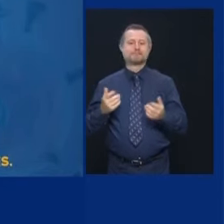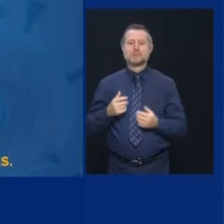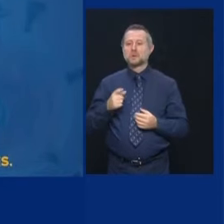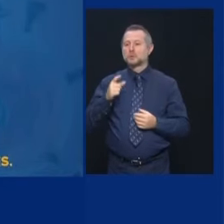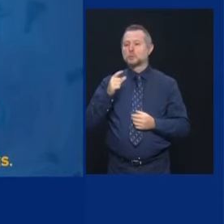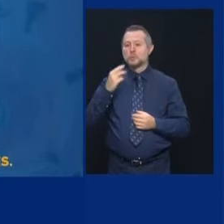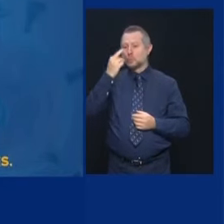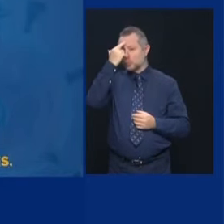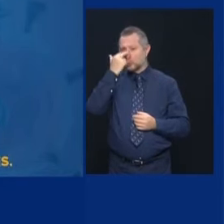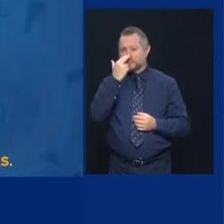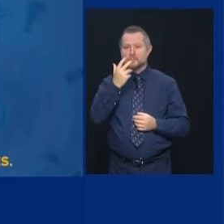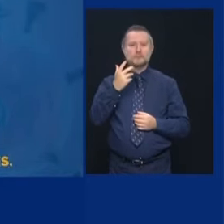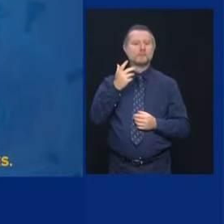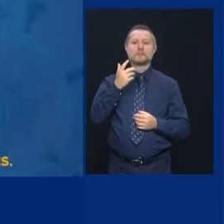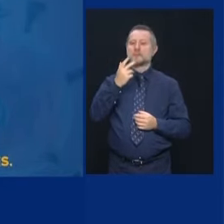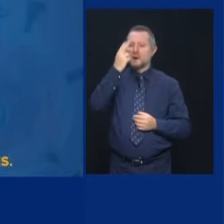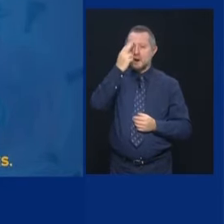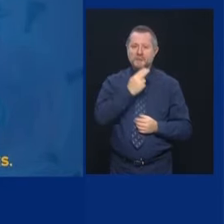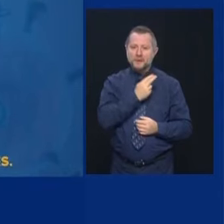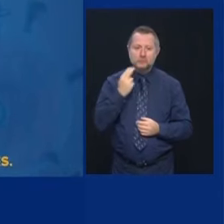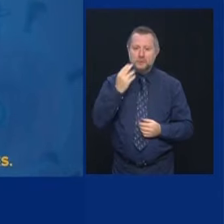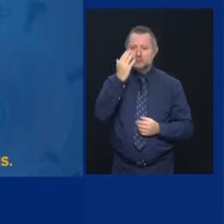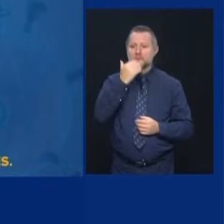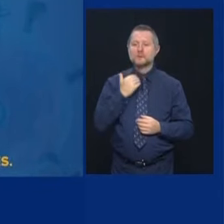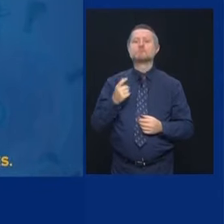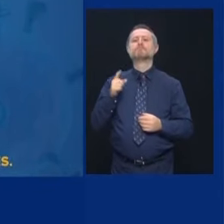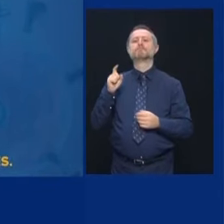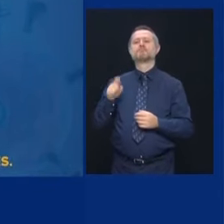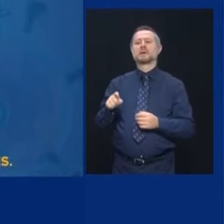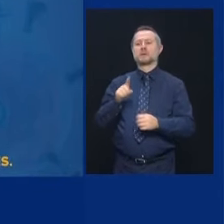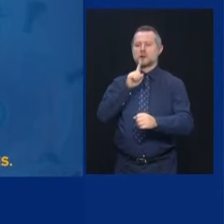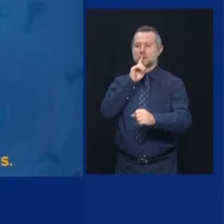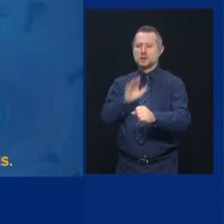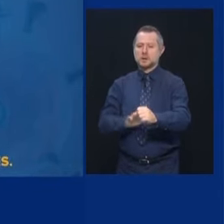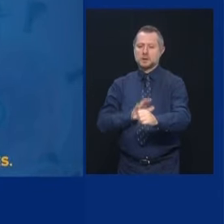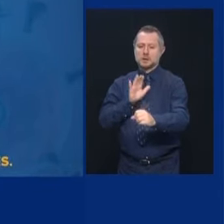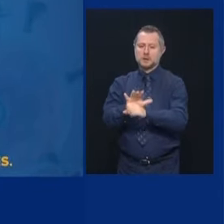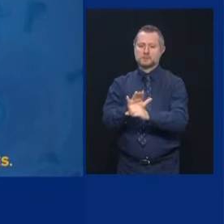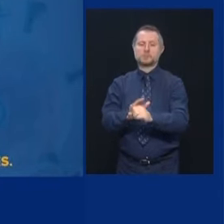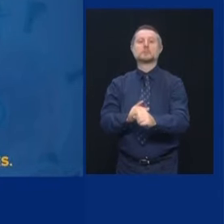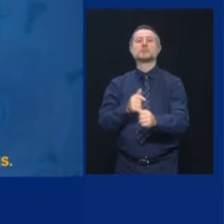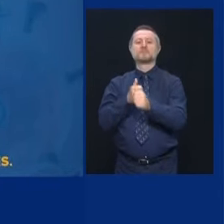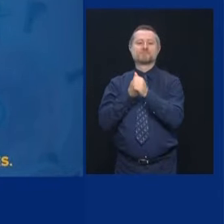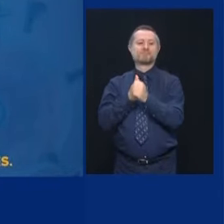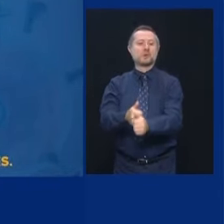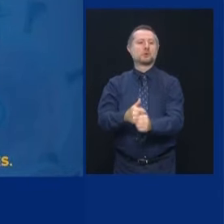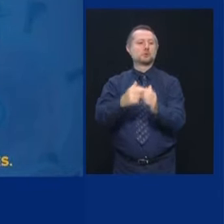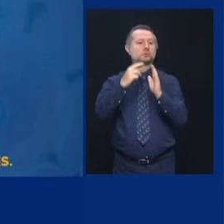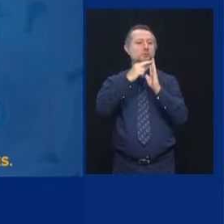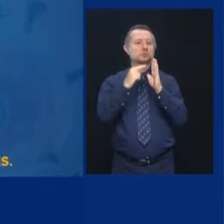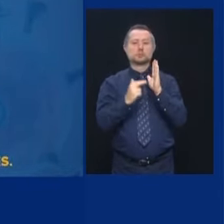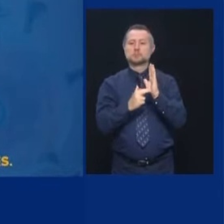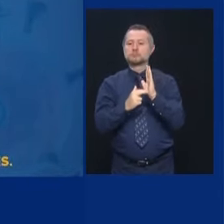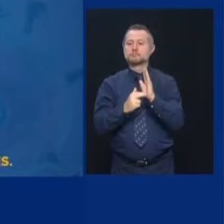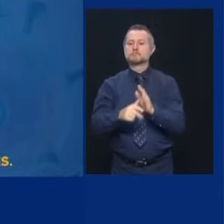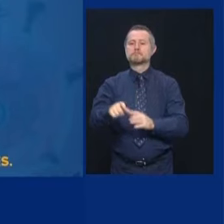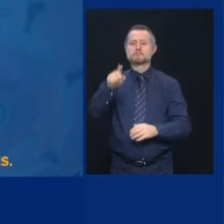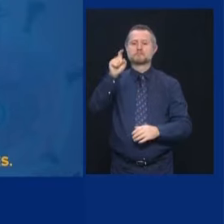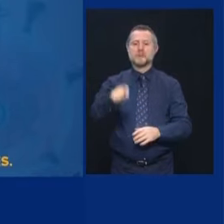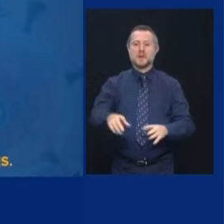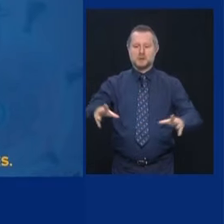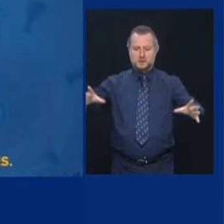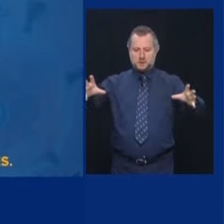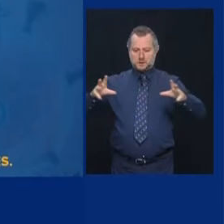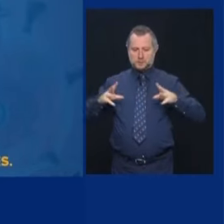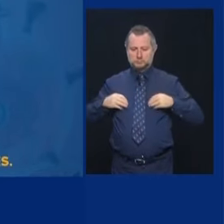churches, the religious community has to agree to the rules. And they have to agree that they are going